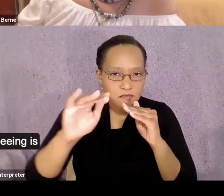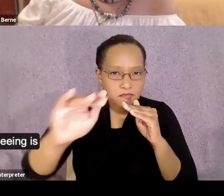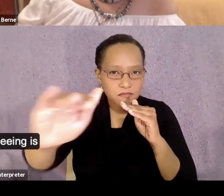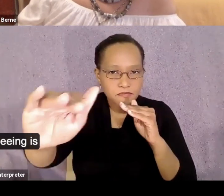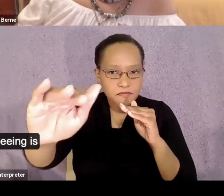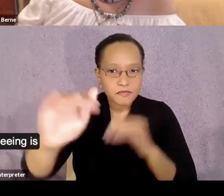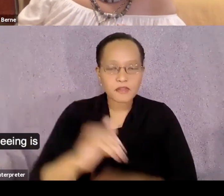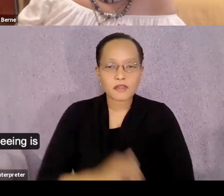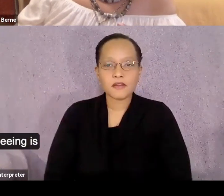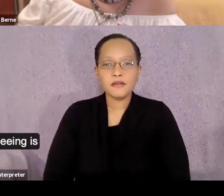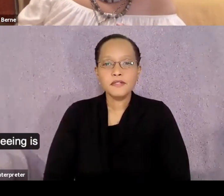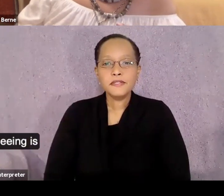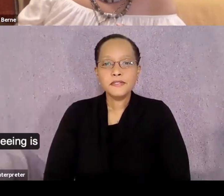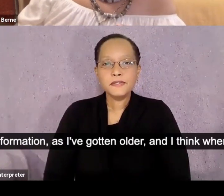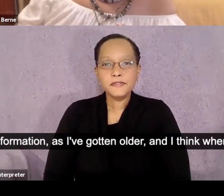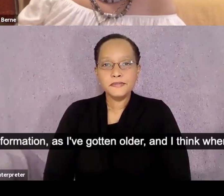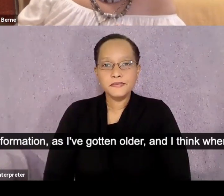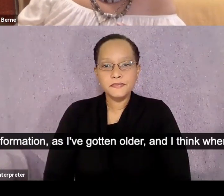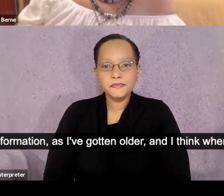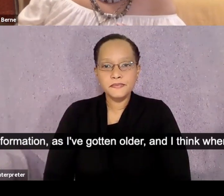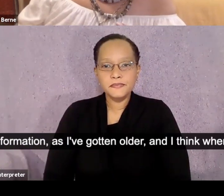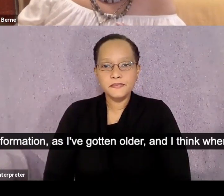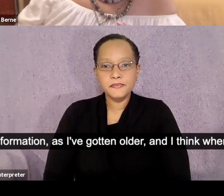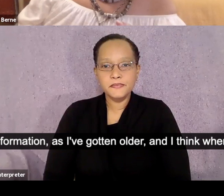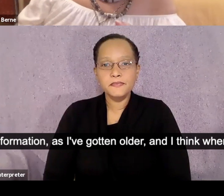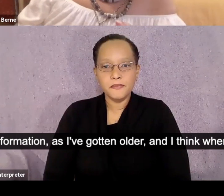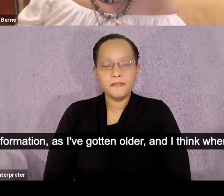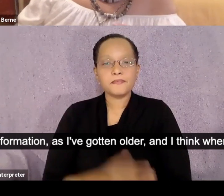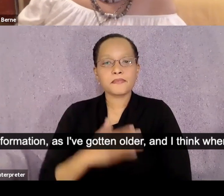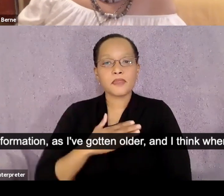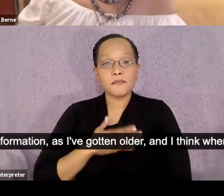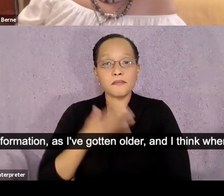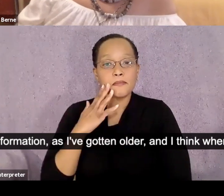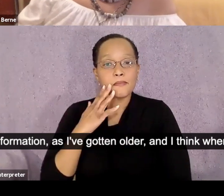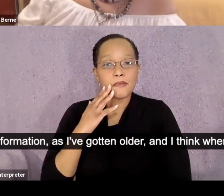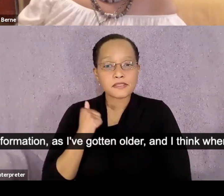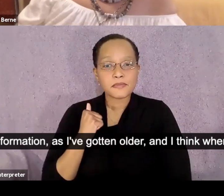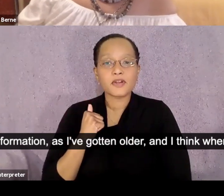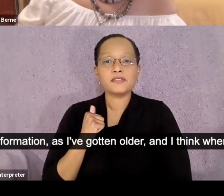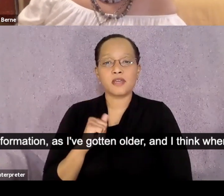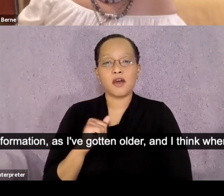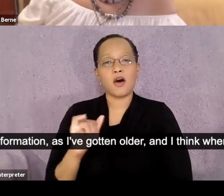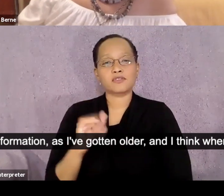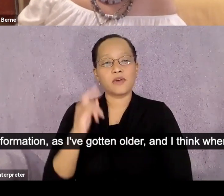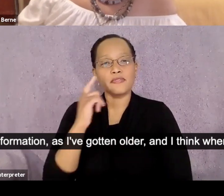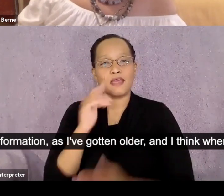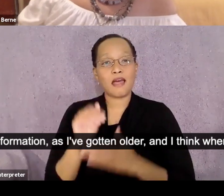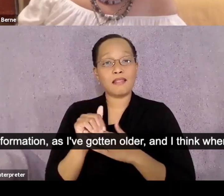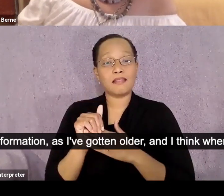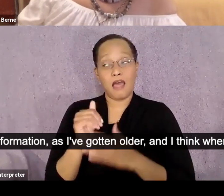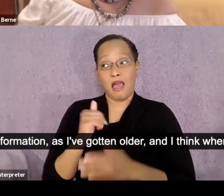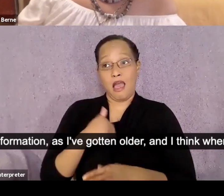seen is, and I feel like I experienced, is a synthesis of information as I've gotten